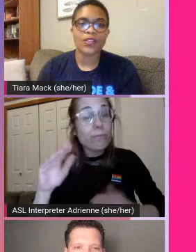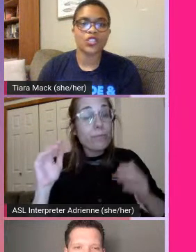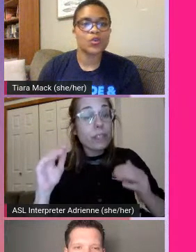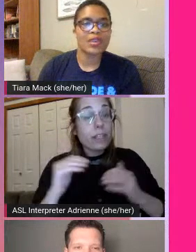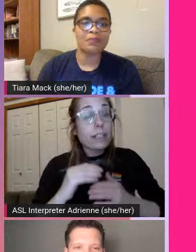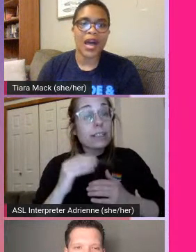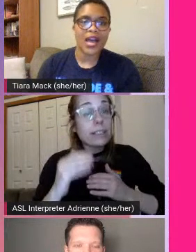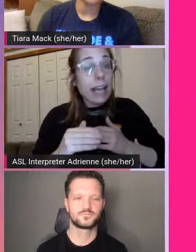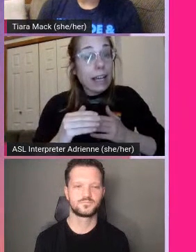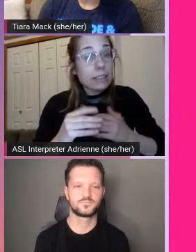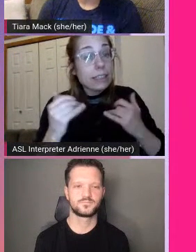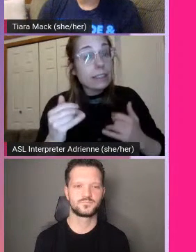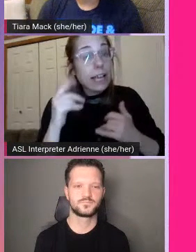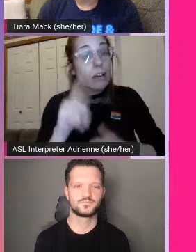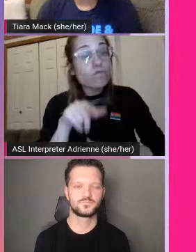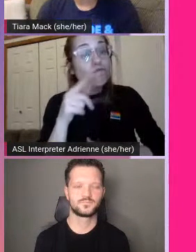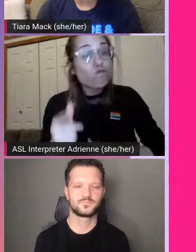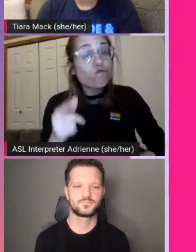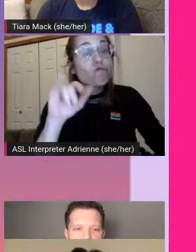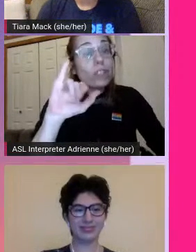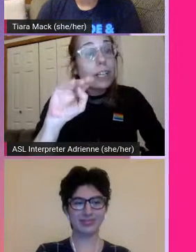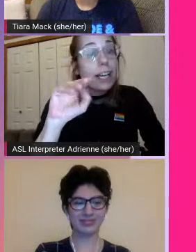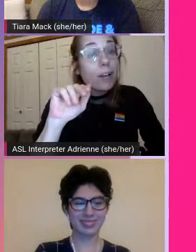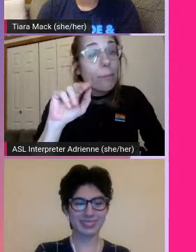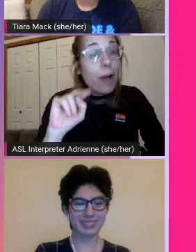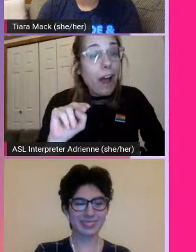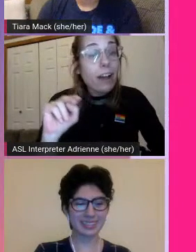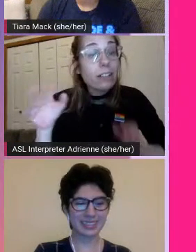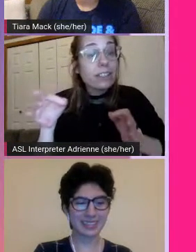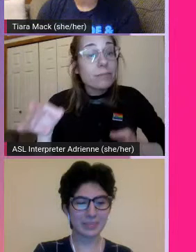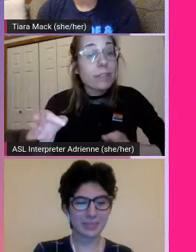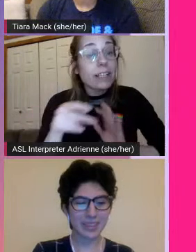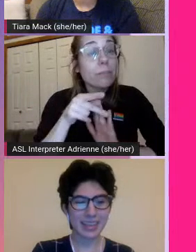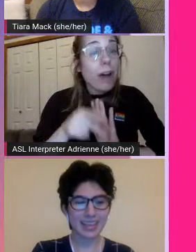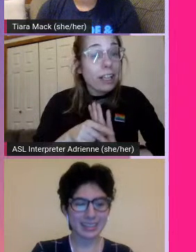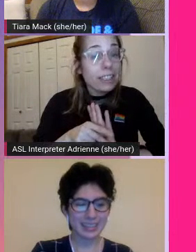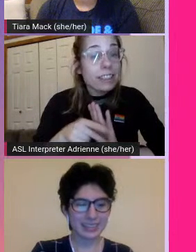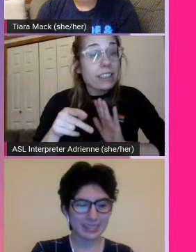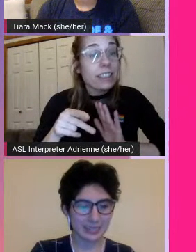pass it over to Iman for a policy brief.